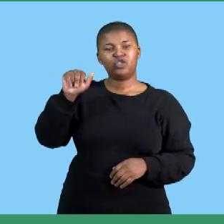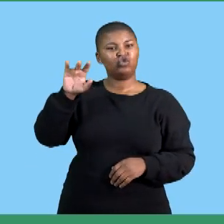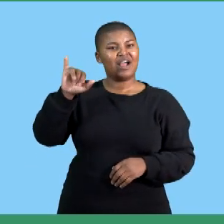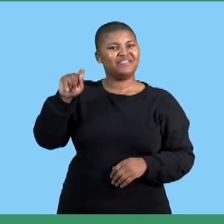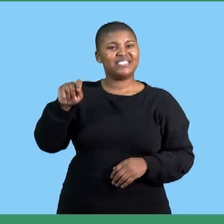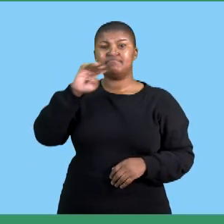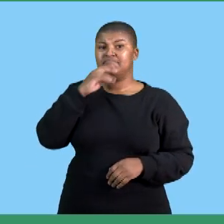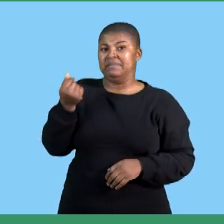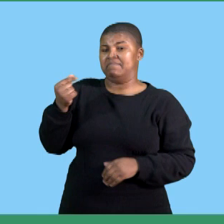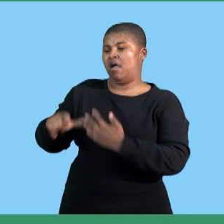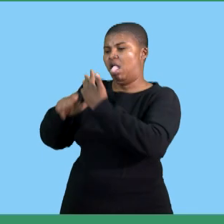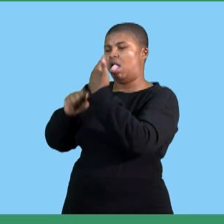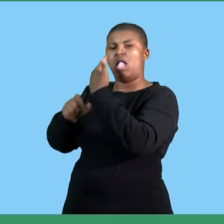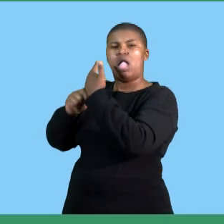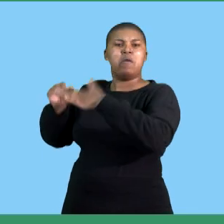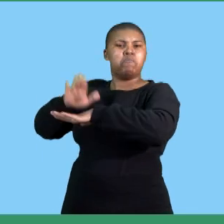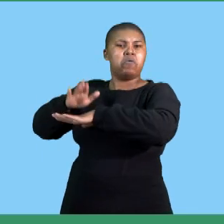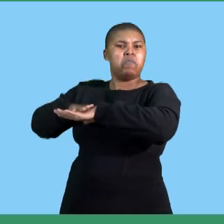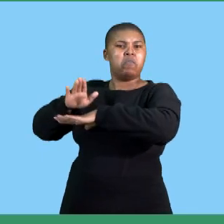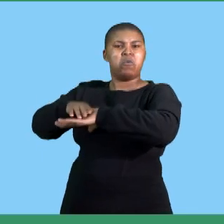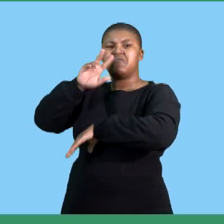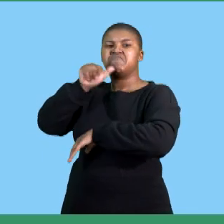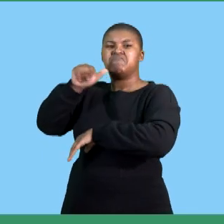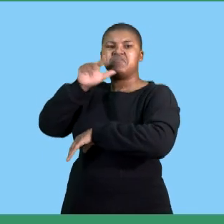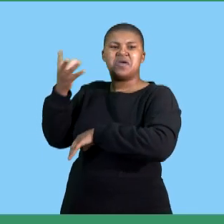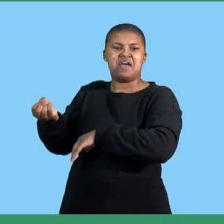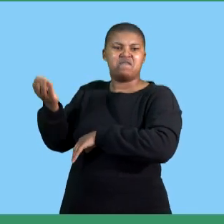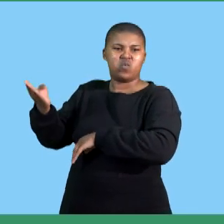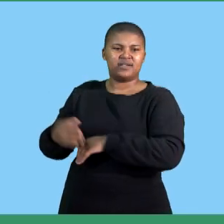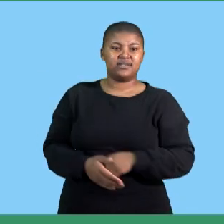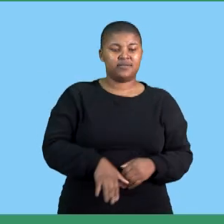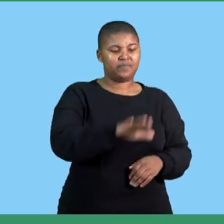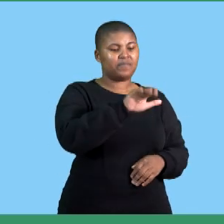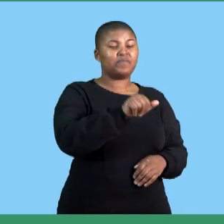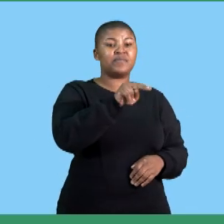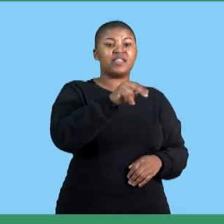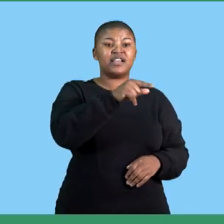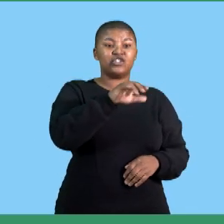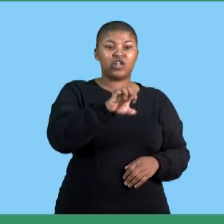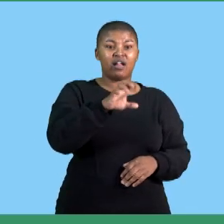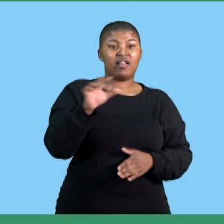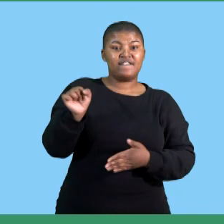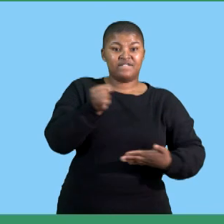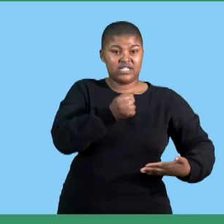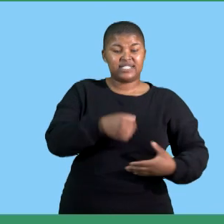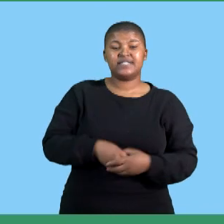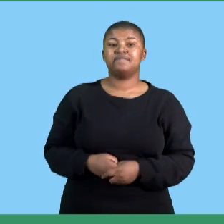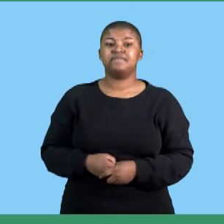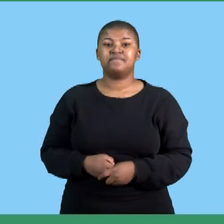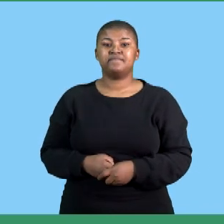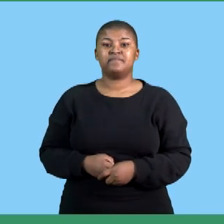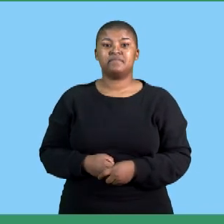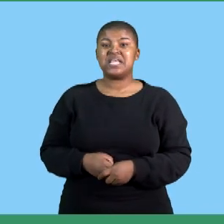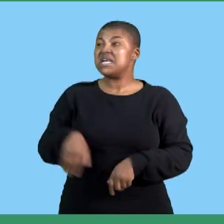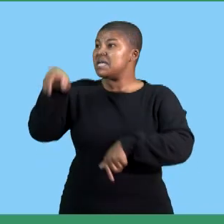more than what is deposited in their account. And lastly, we have the term angel funding.